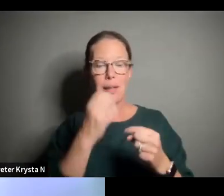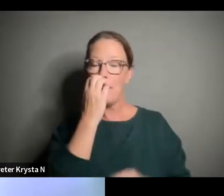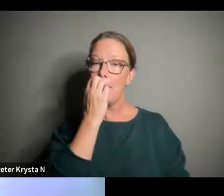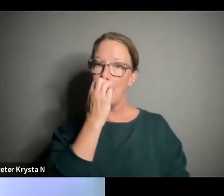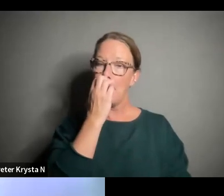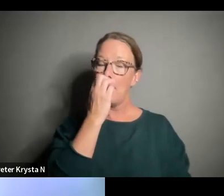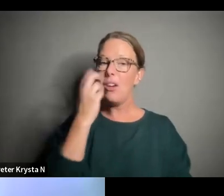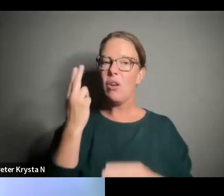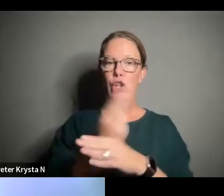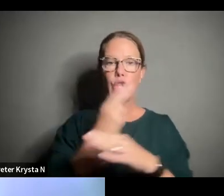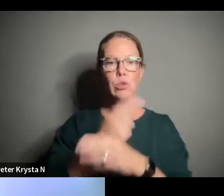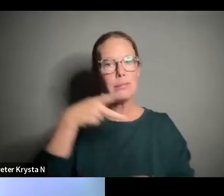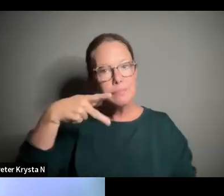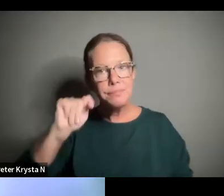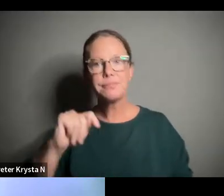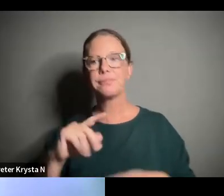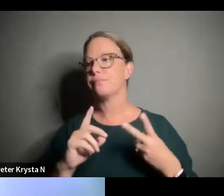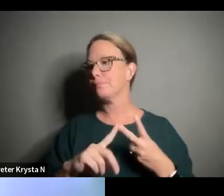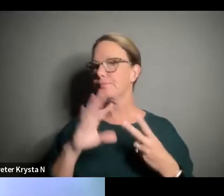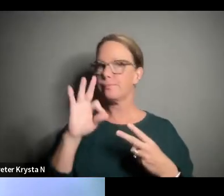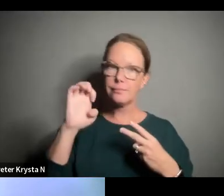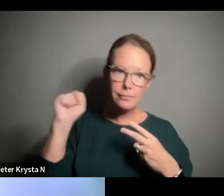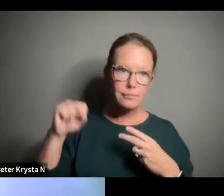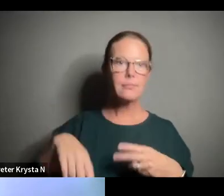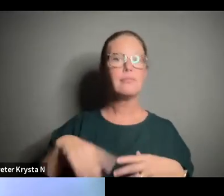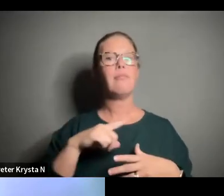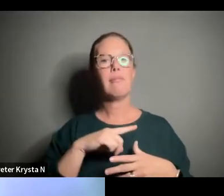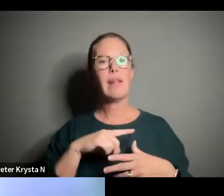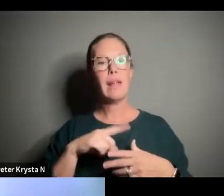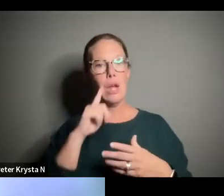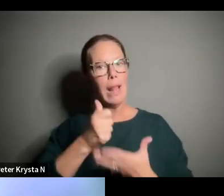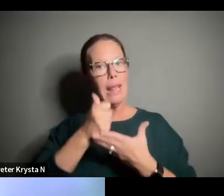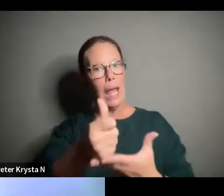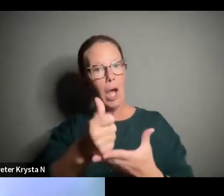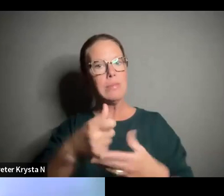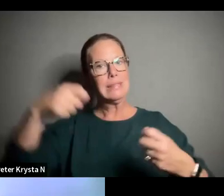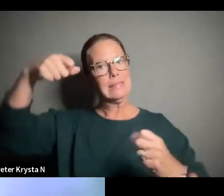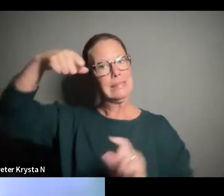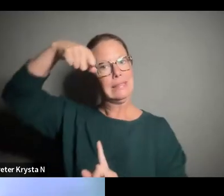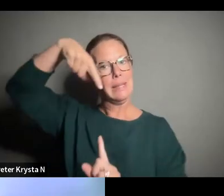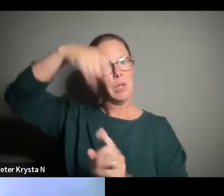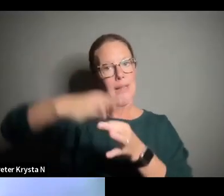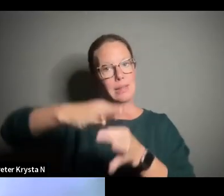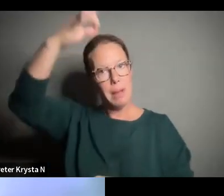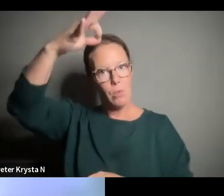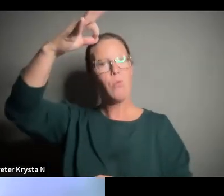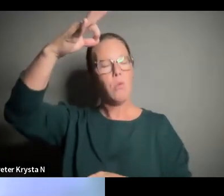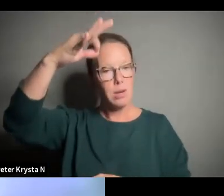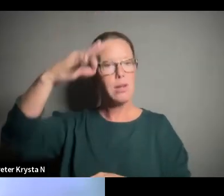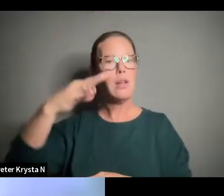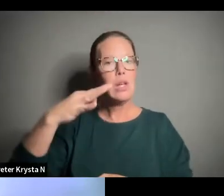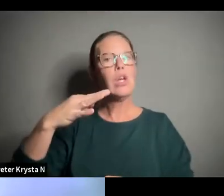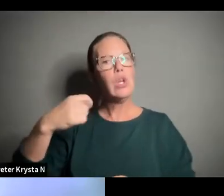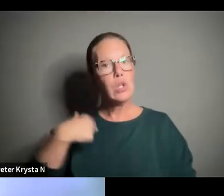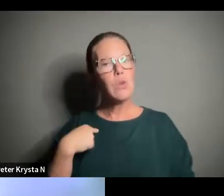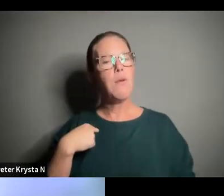we're using physical therapy, FES bike, it actually helps stimulate your spinal cord in those passageways. So when I look at